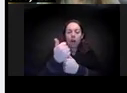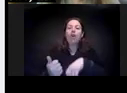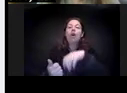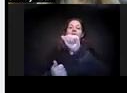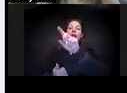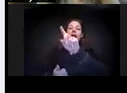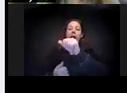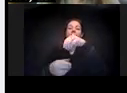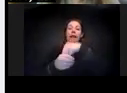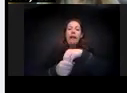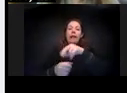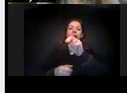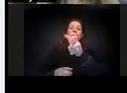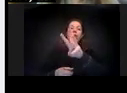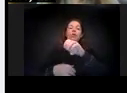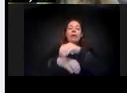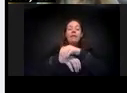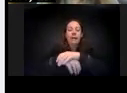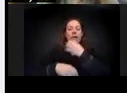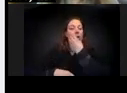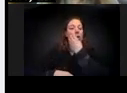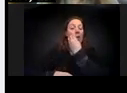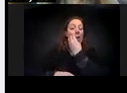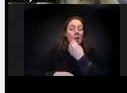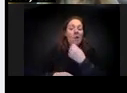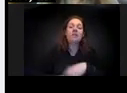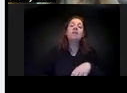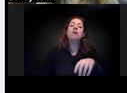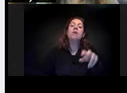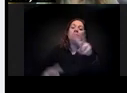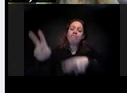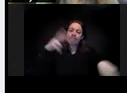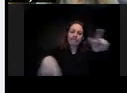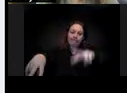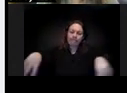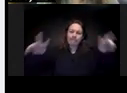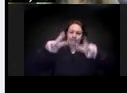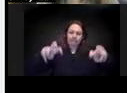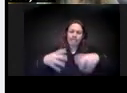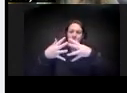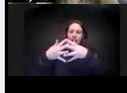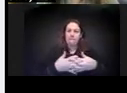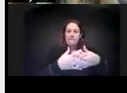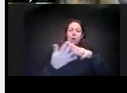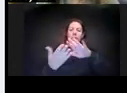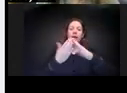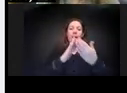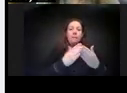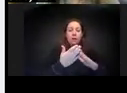at the data from the US Census Bureau, the American Community Survey, and the